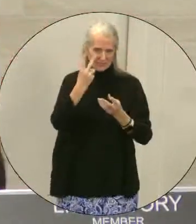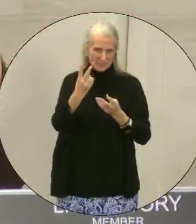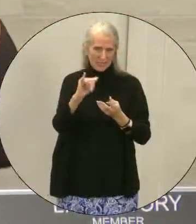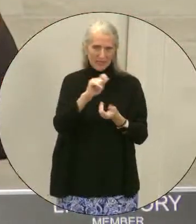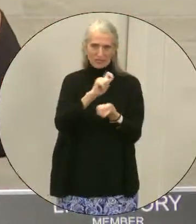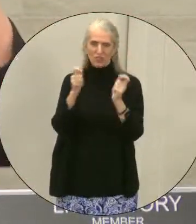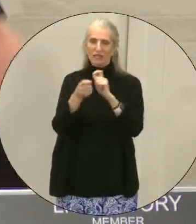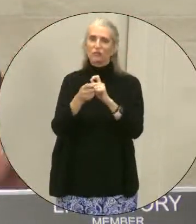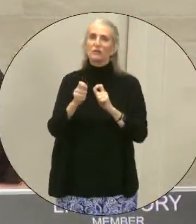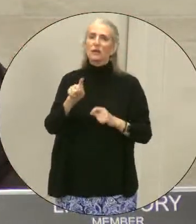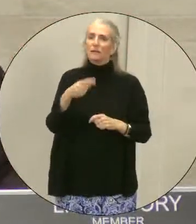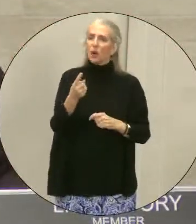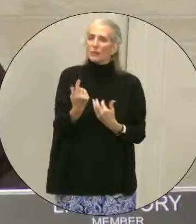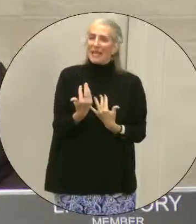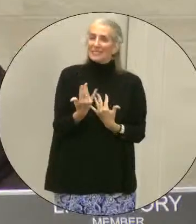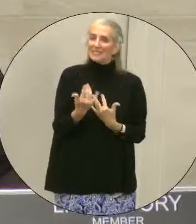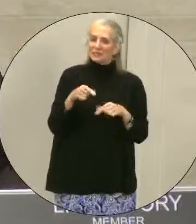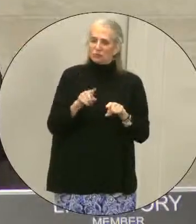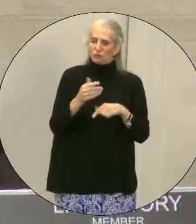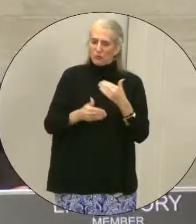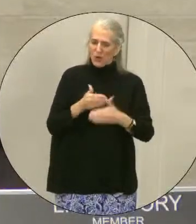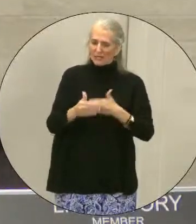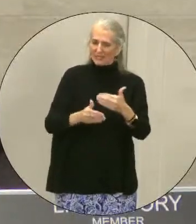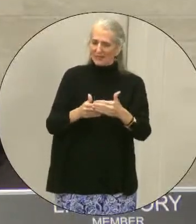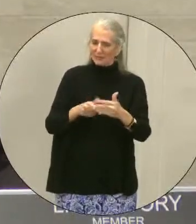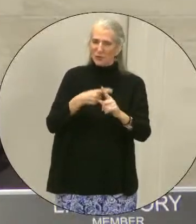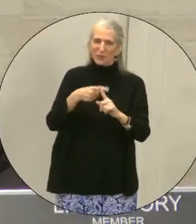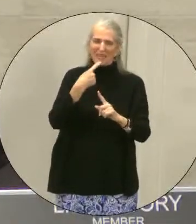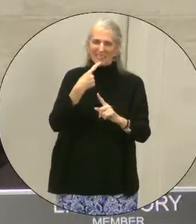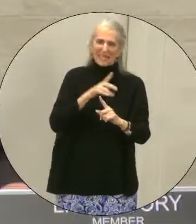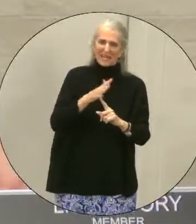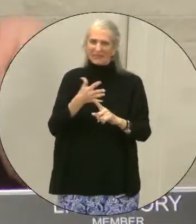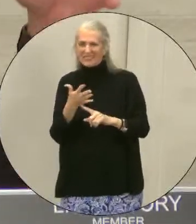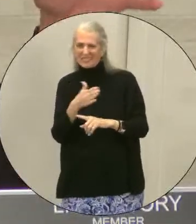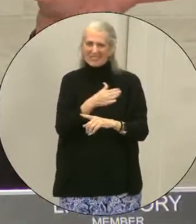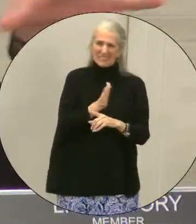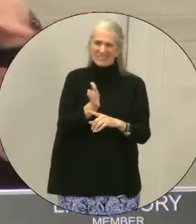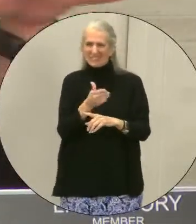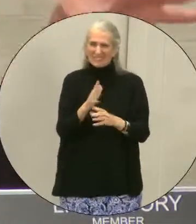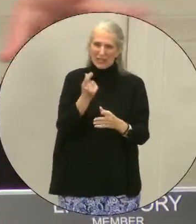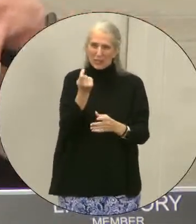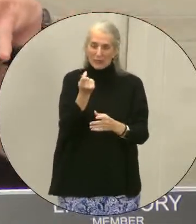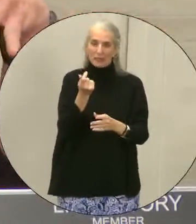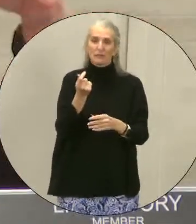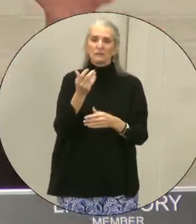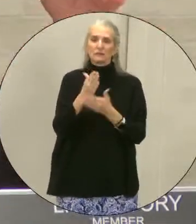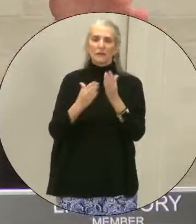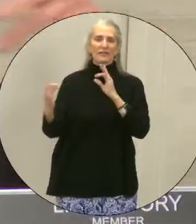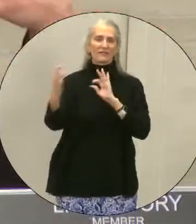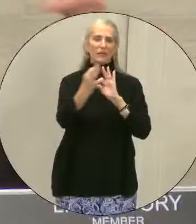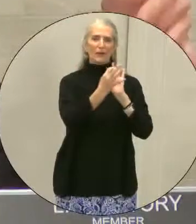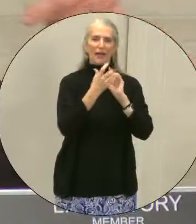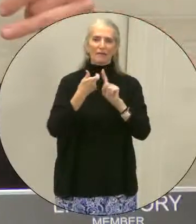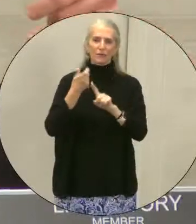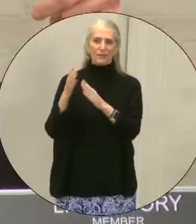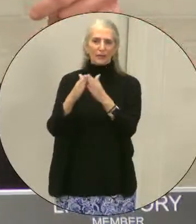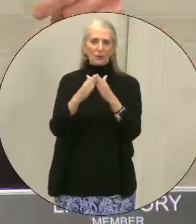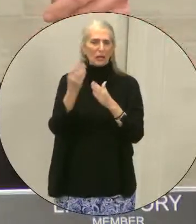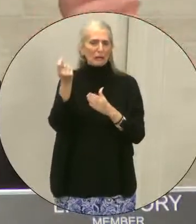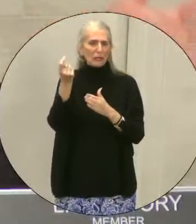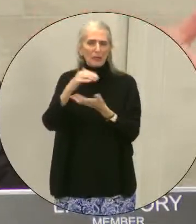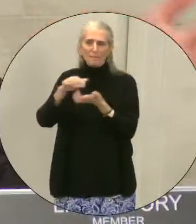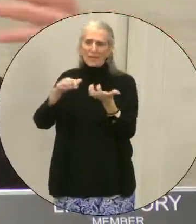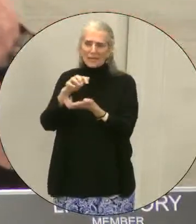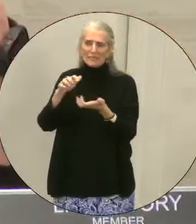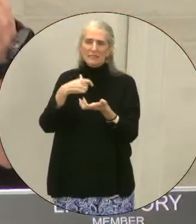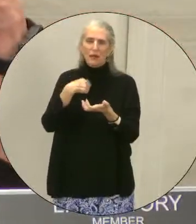only hesitation through the process when I said I kind of swayed back and forth a little bit was some of the feedback from the community. It was a little mixed. I would